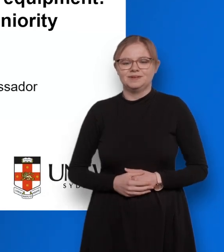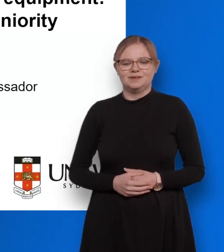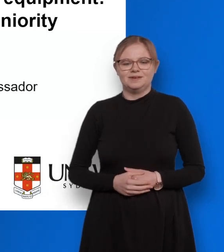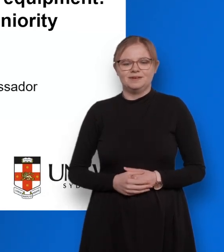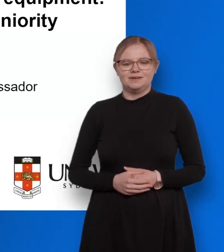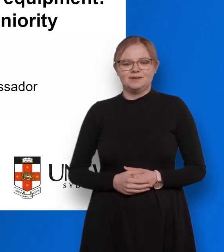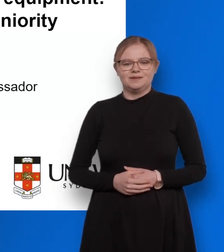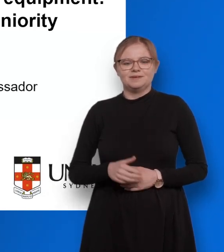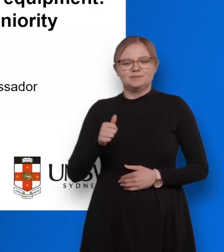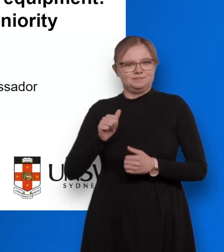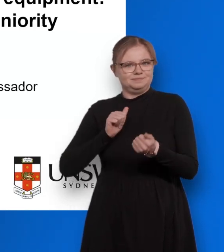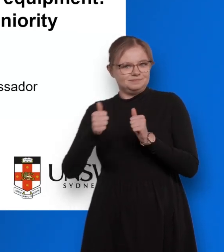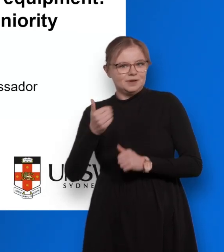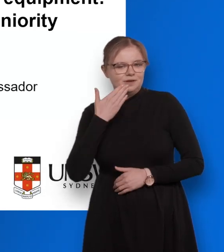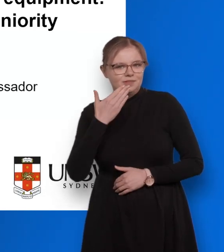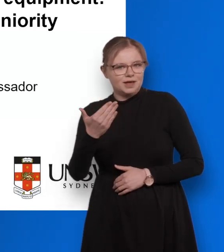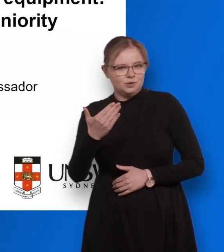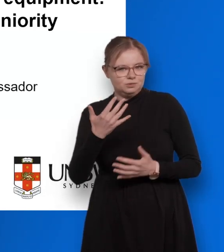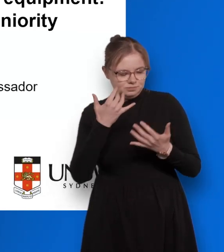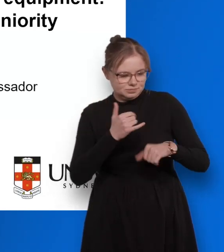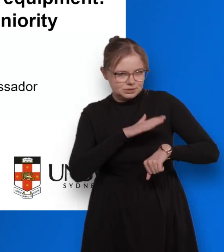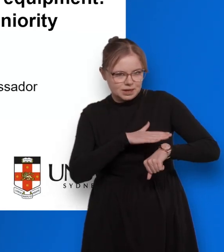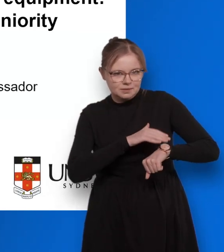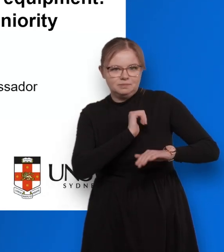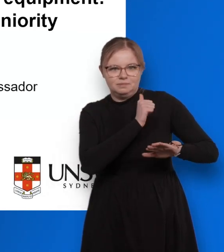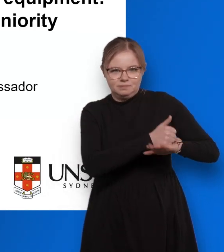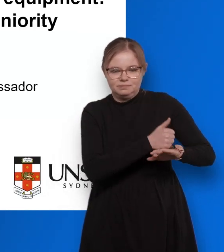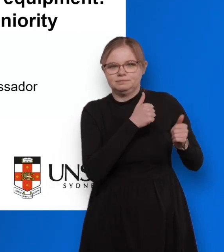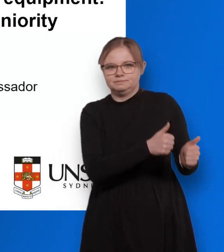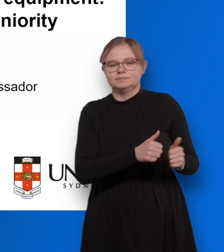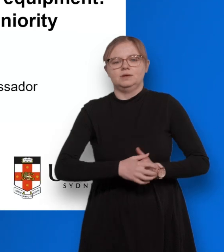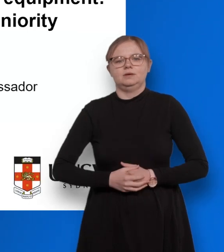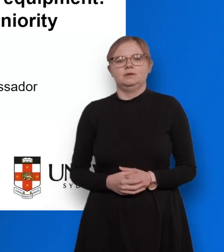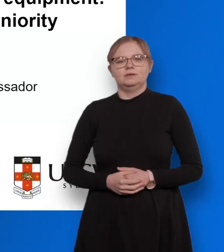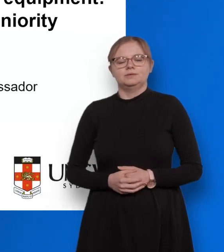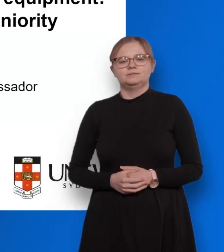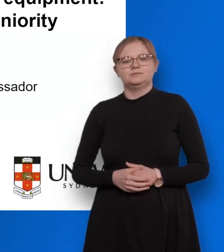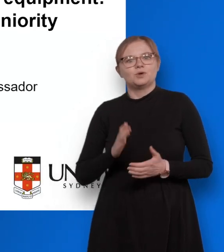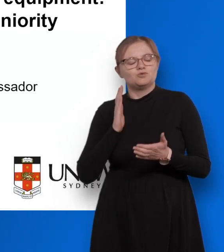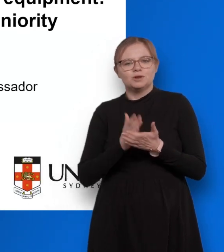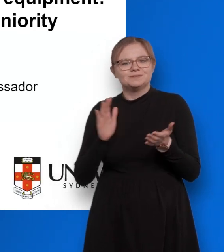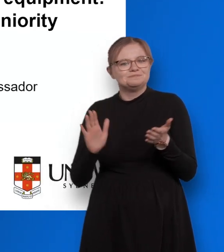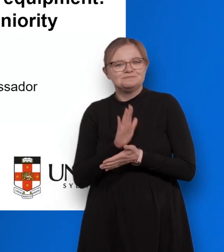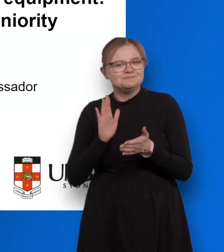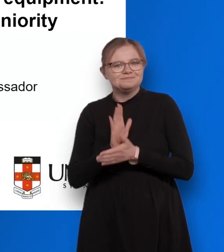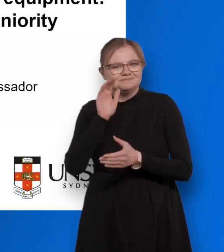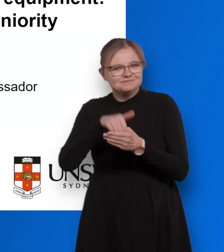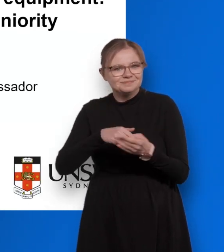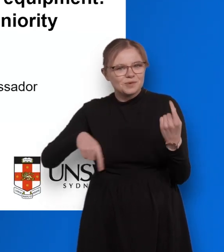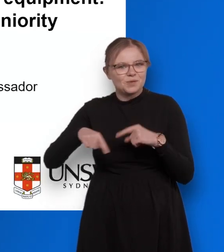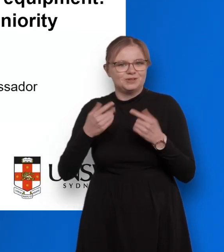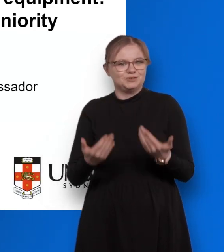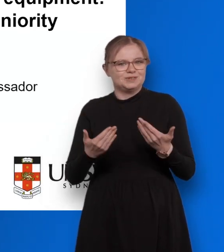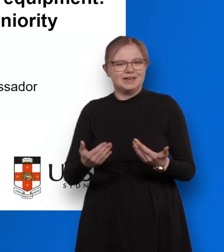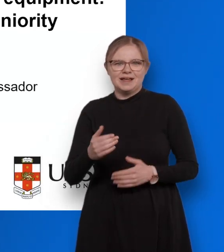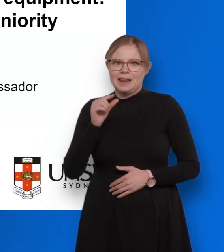you. Just getting a timer going. It's really delightful to be with y'all today. It's a little